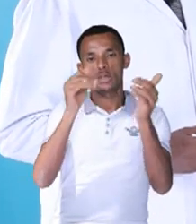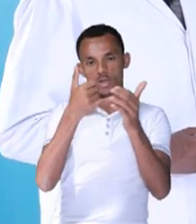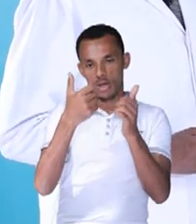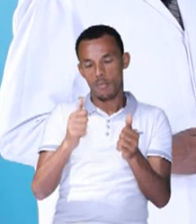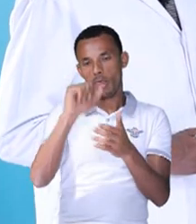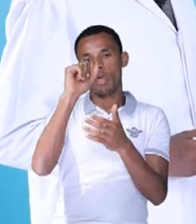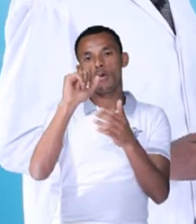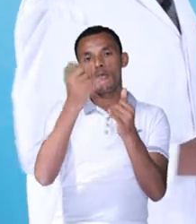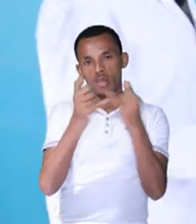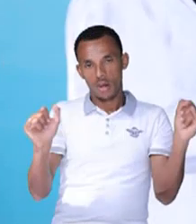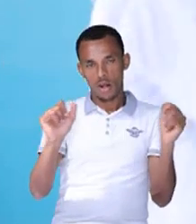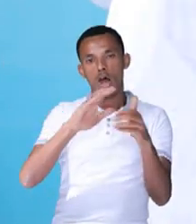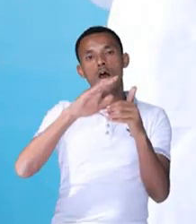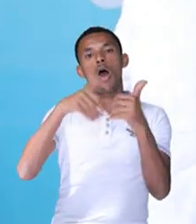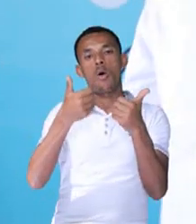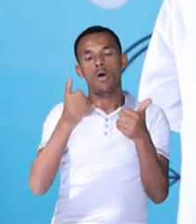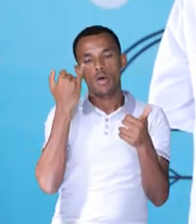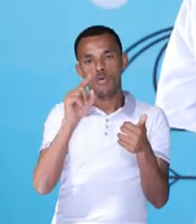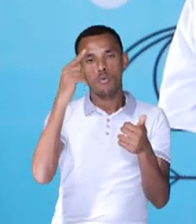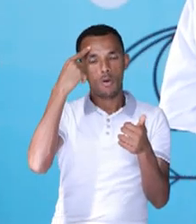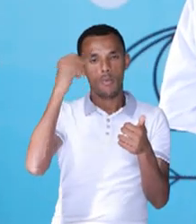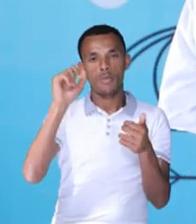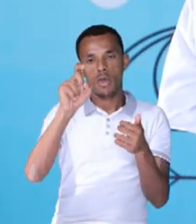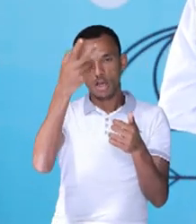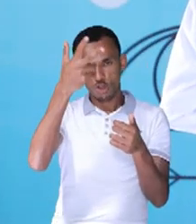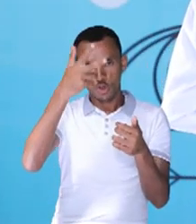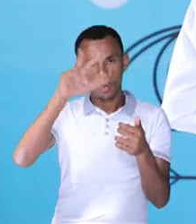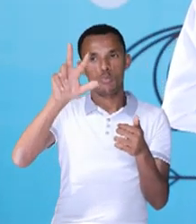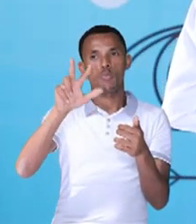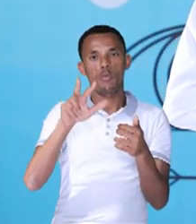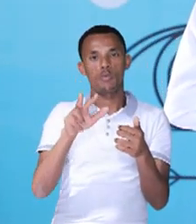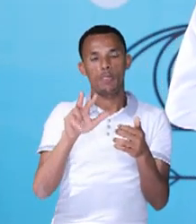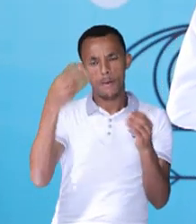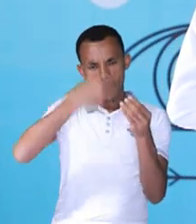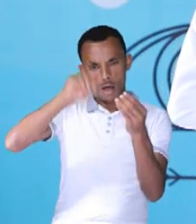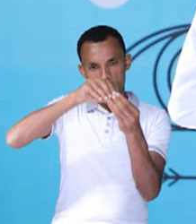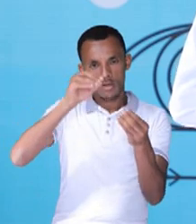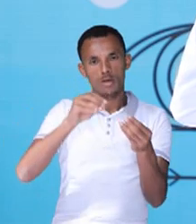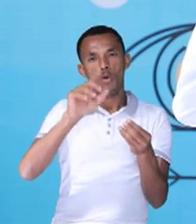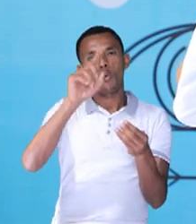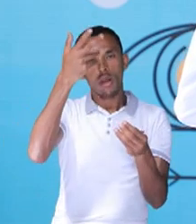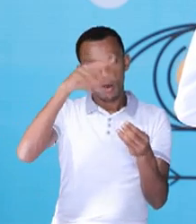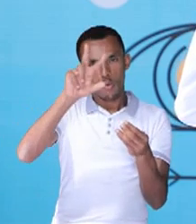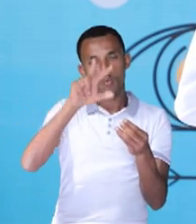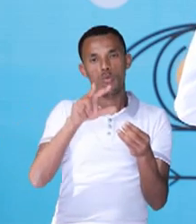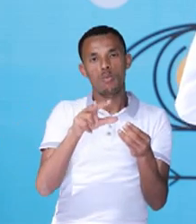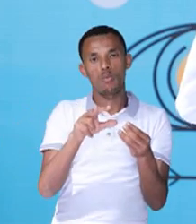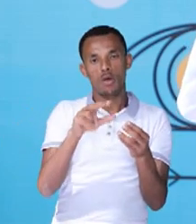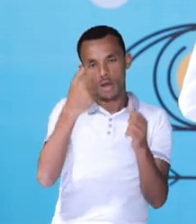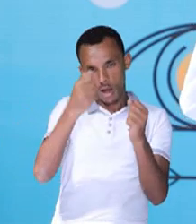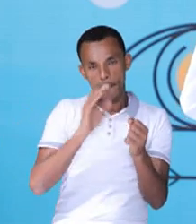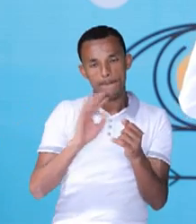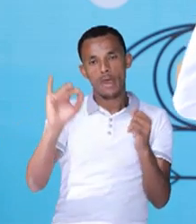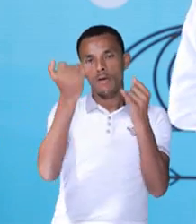be factorized. How do you factorize? If you remember, x cubed plus 1 cubed can